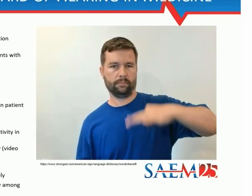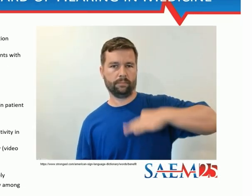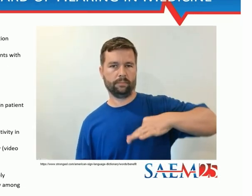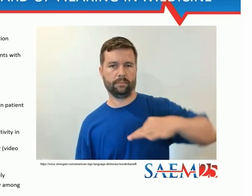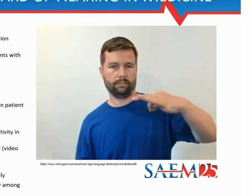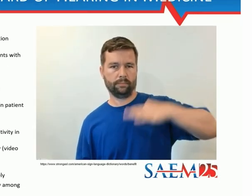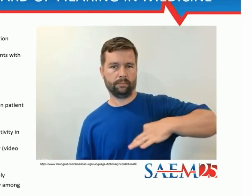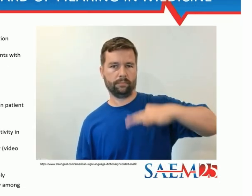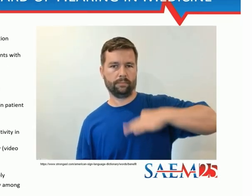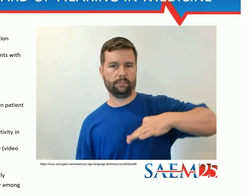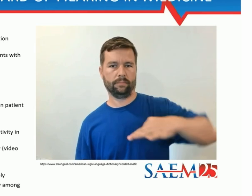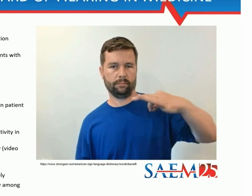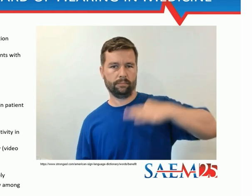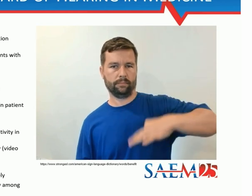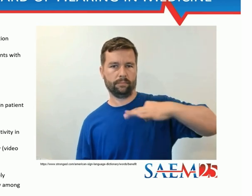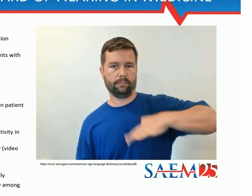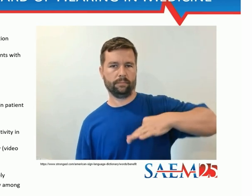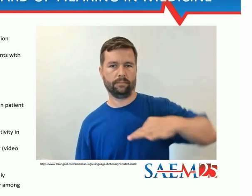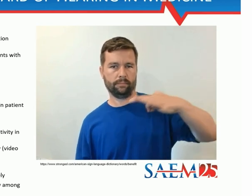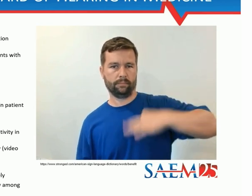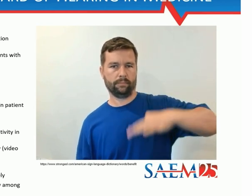Yeah, okay. And then